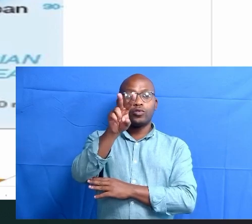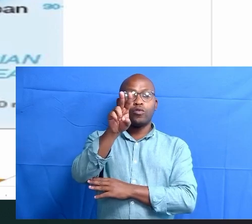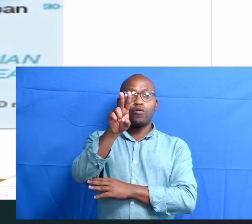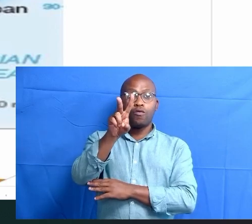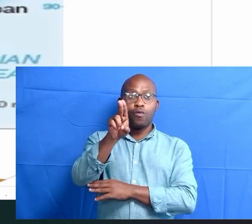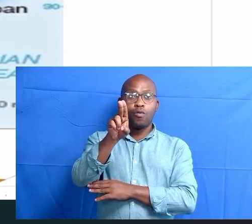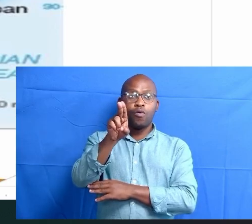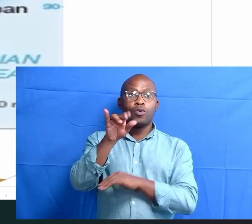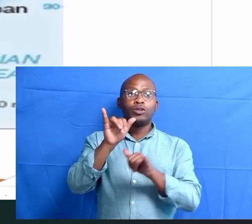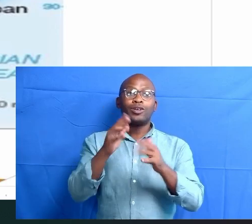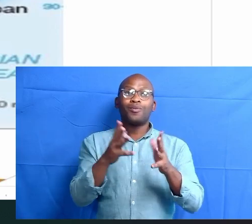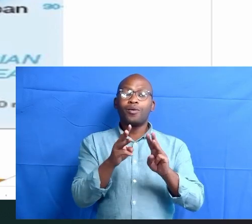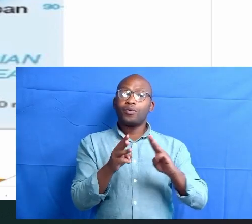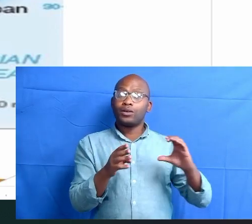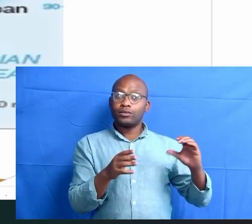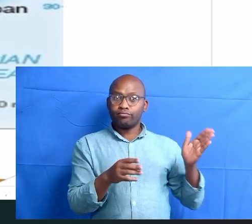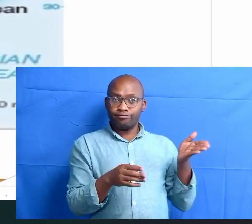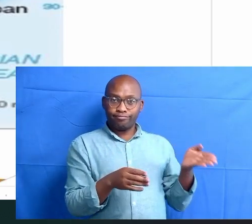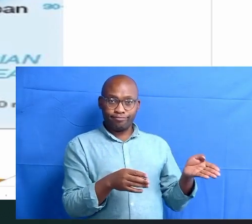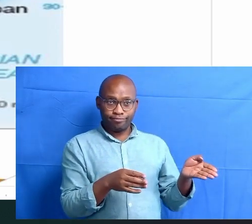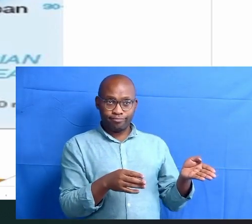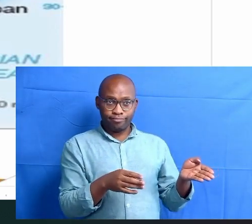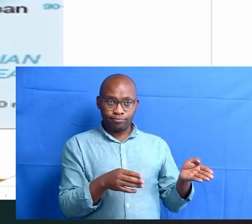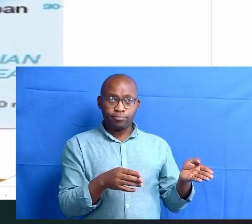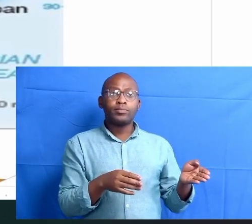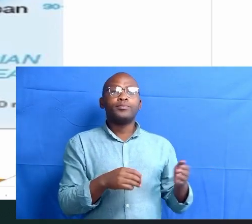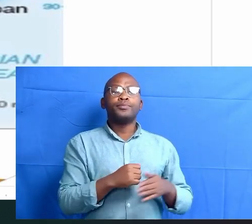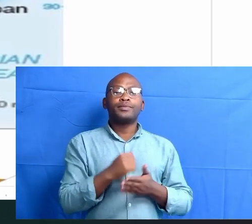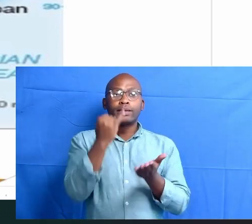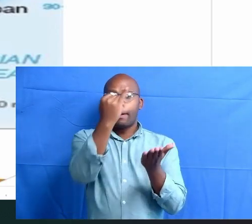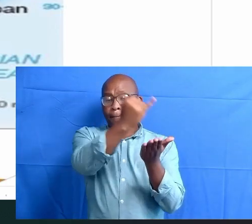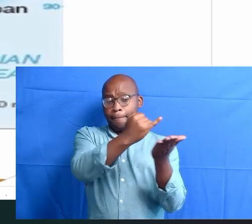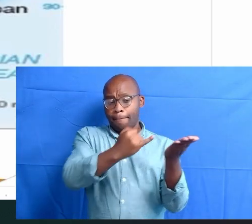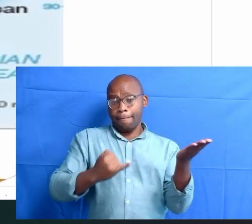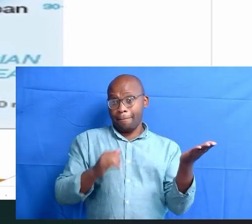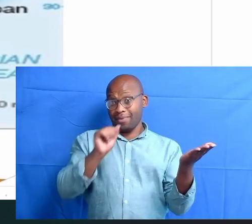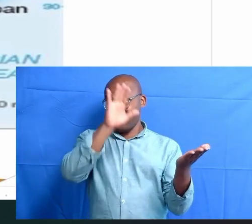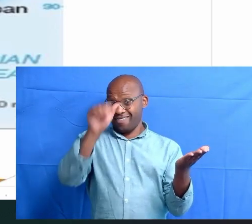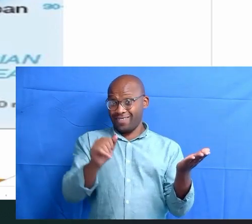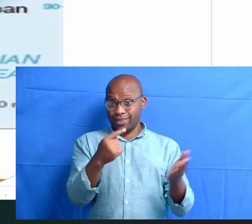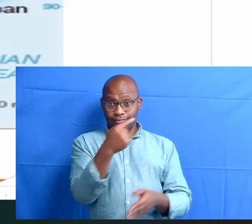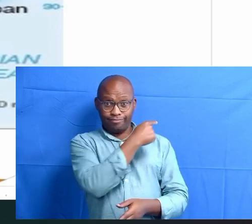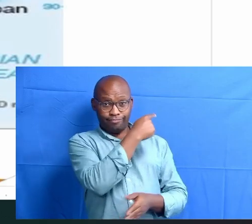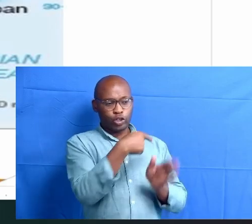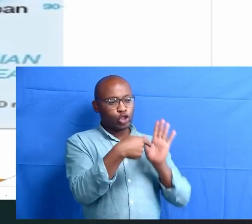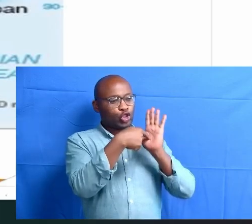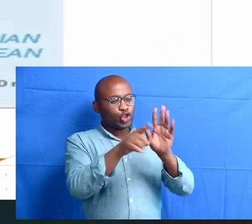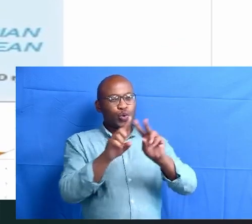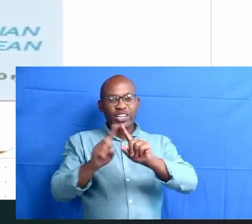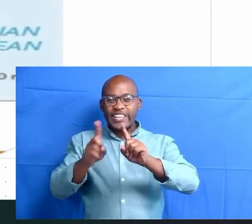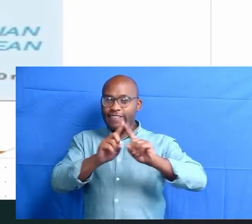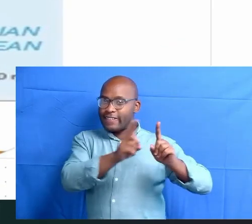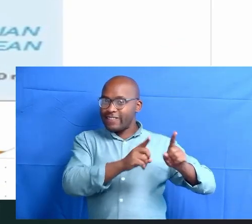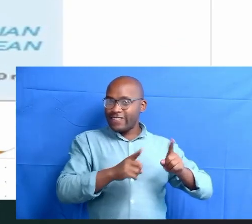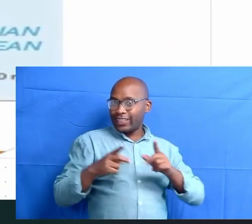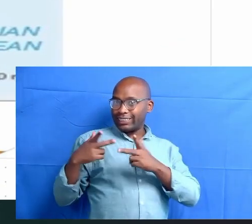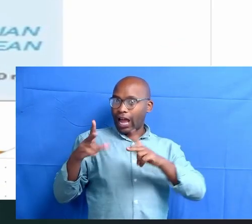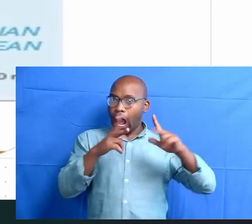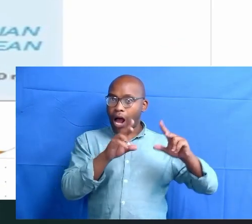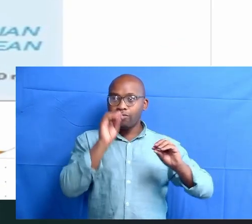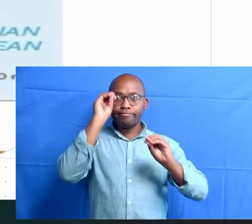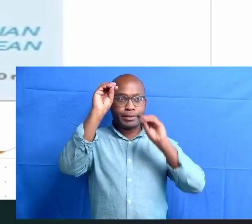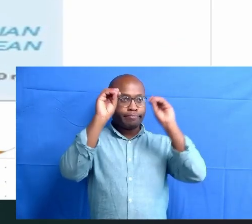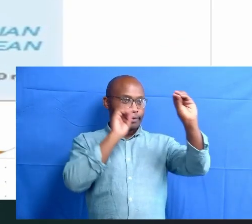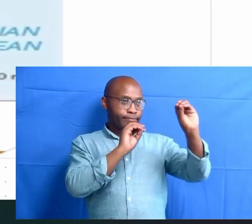family live in Beaufort West. A map of South Africa is below, is showing the different towns. So there is the